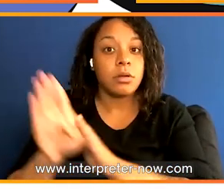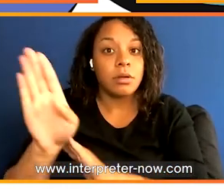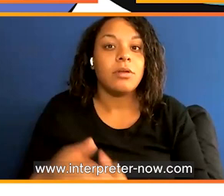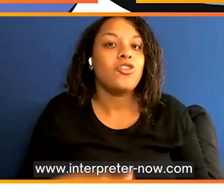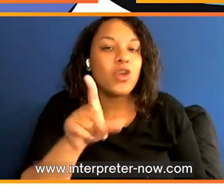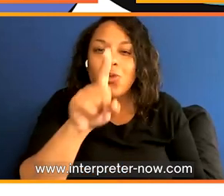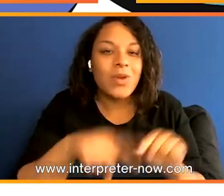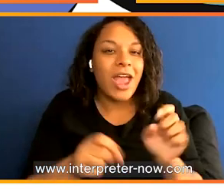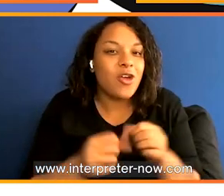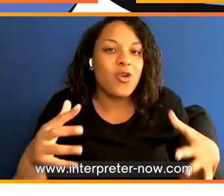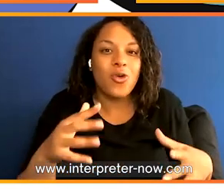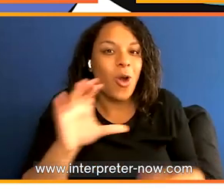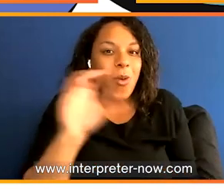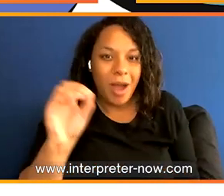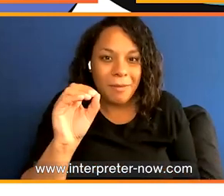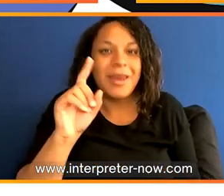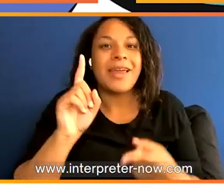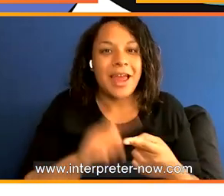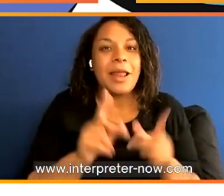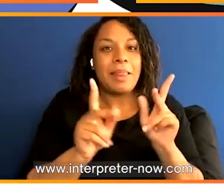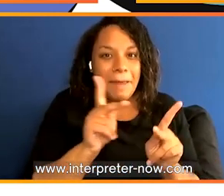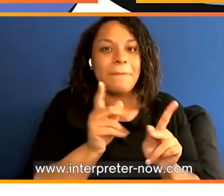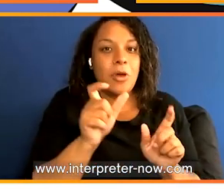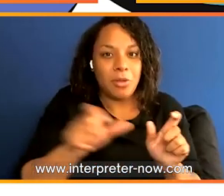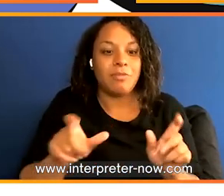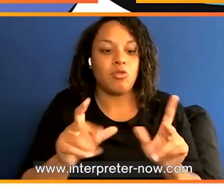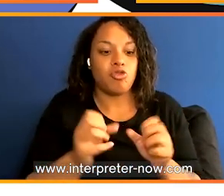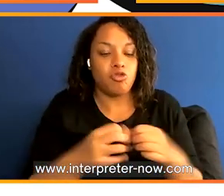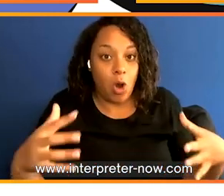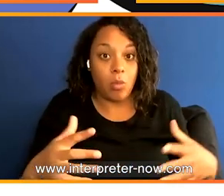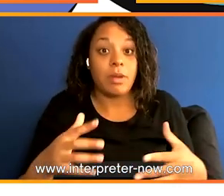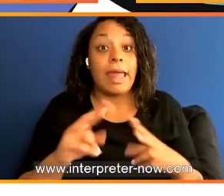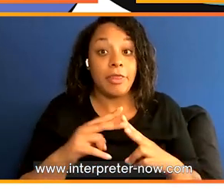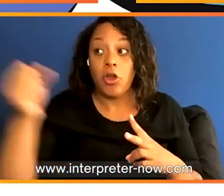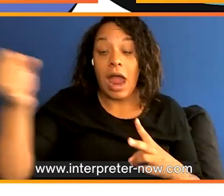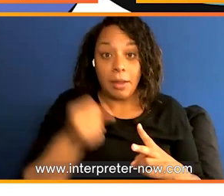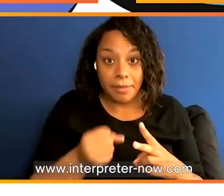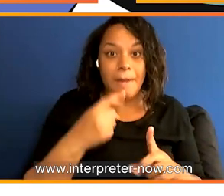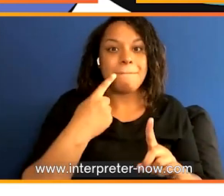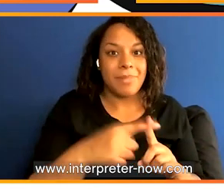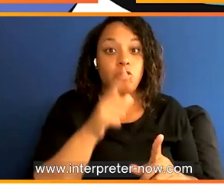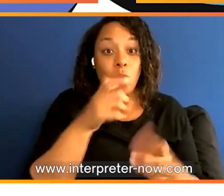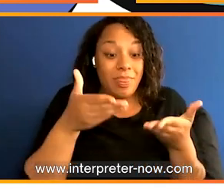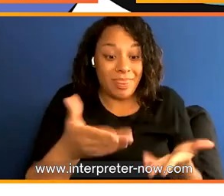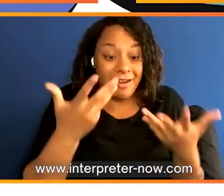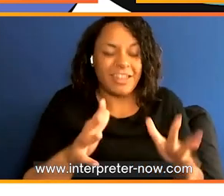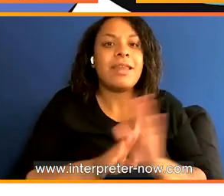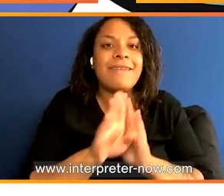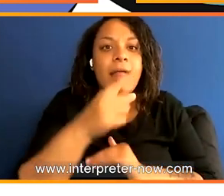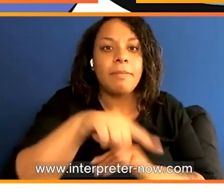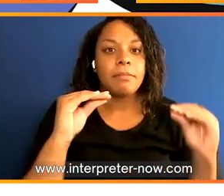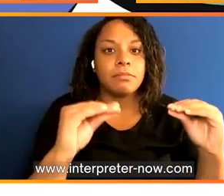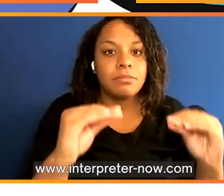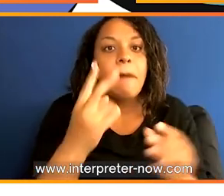right skills in place to do that? And that's why I always say you cannot grow companies unless you grow people. And there's two ways you can do it: bring people